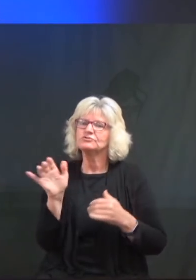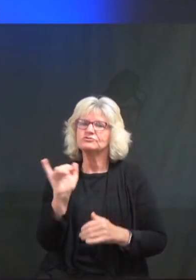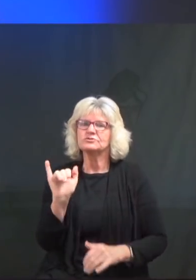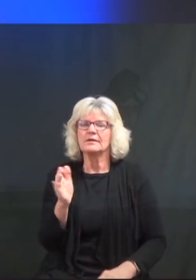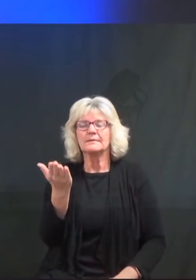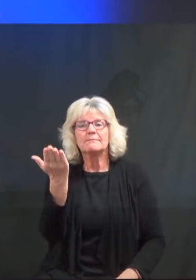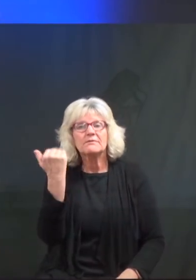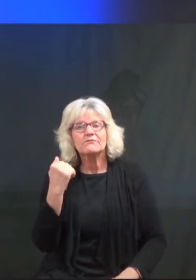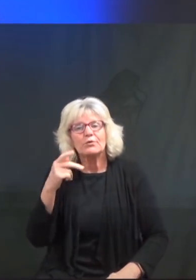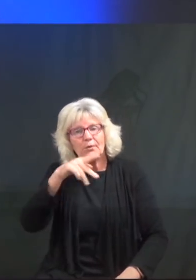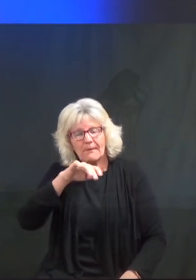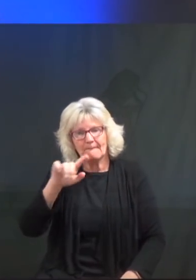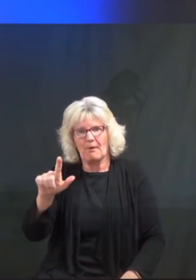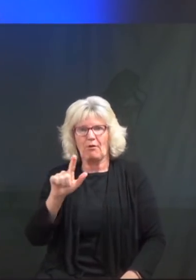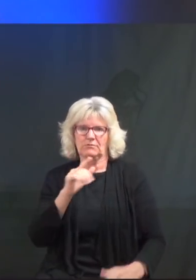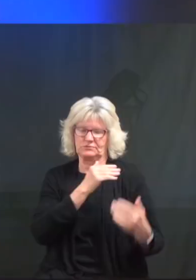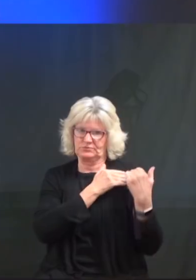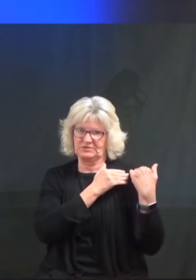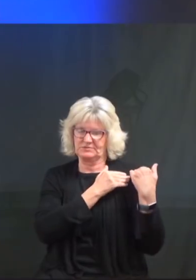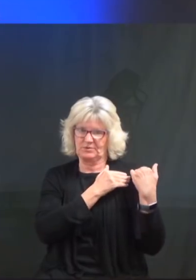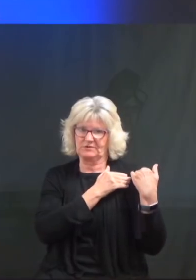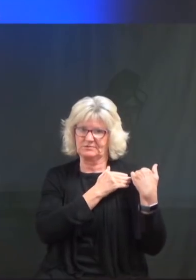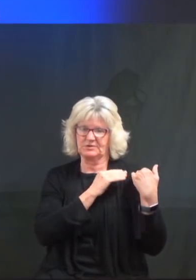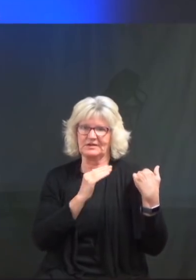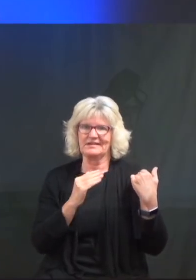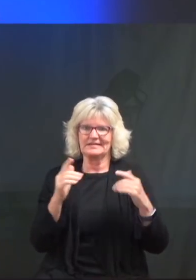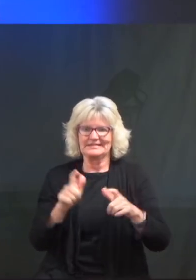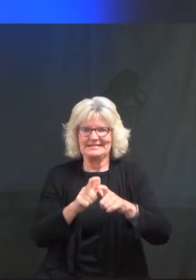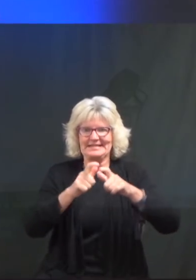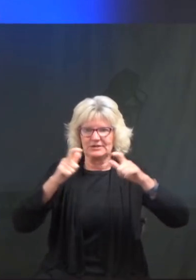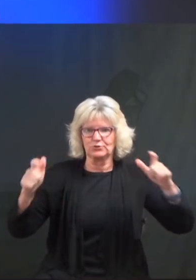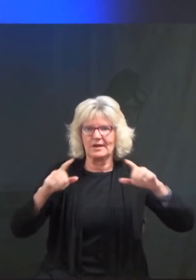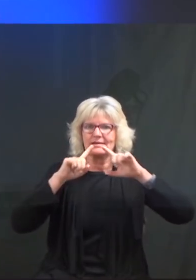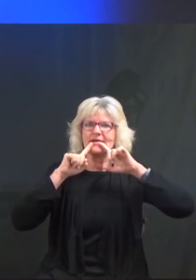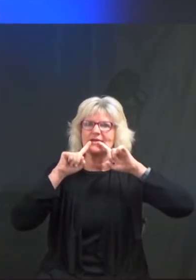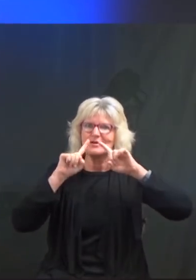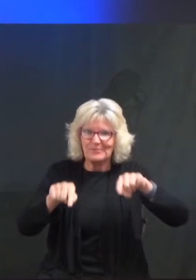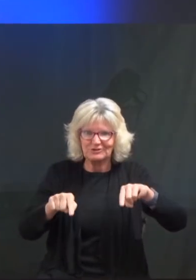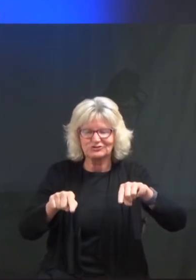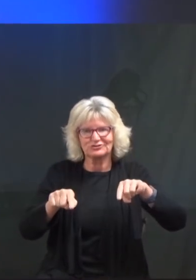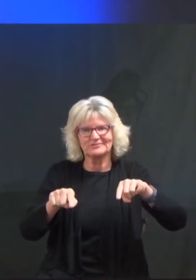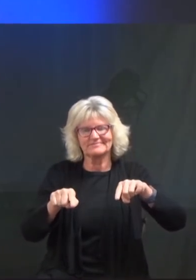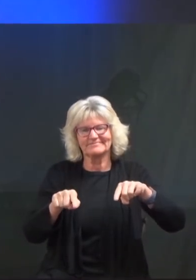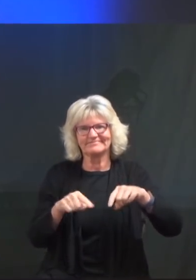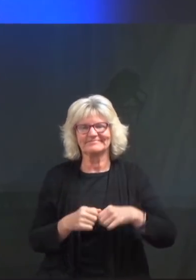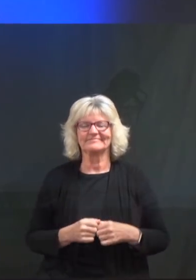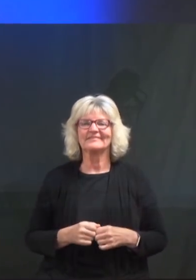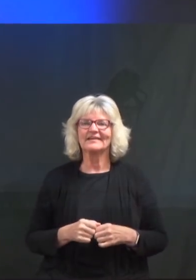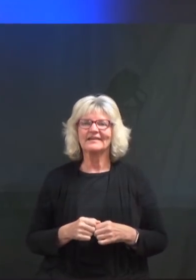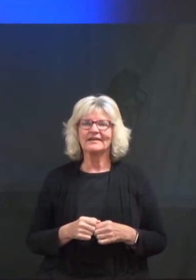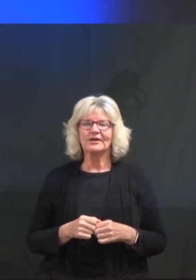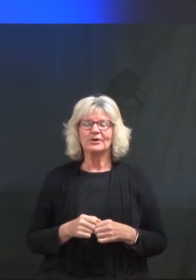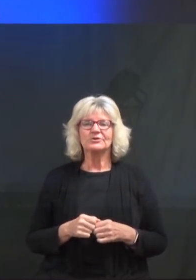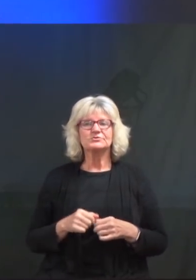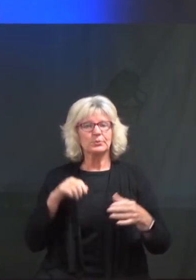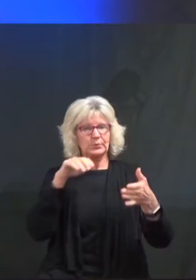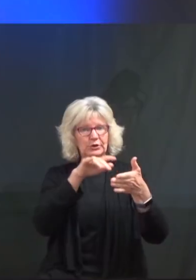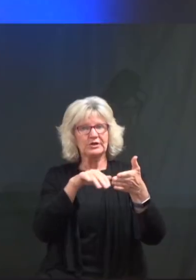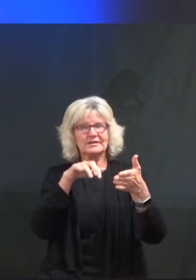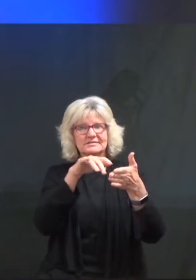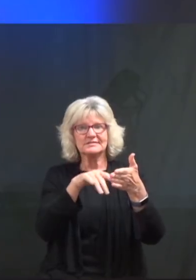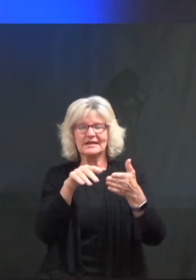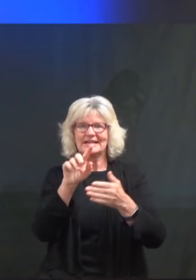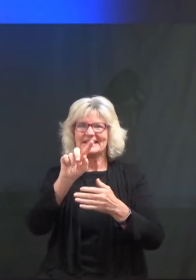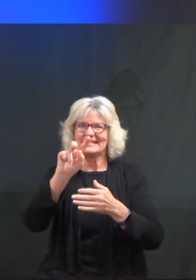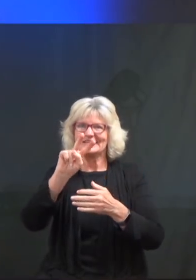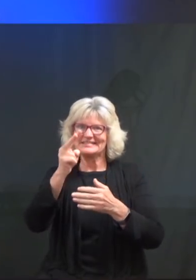our job, to be taking Jesus to the world. I'm going to walk through a study on the book of